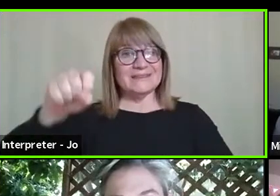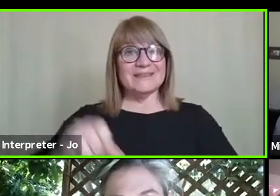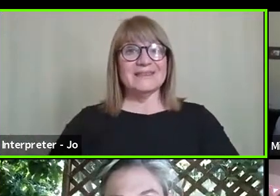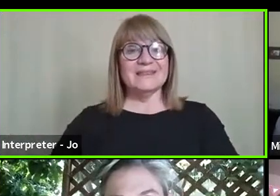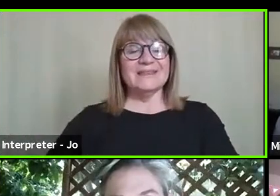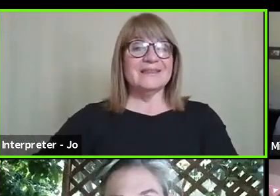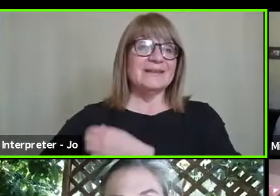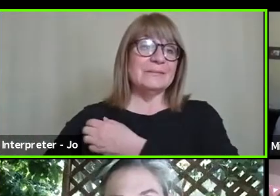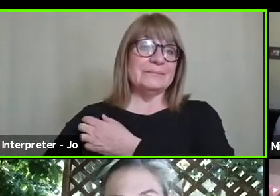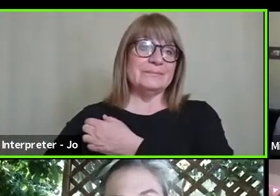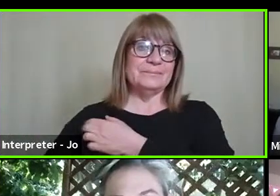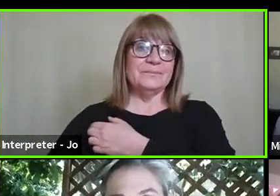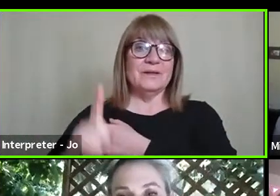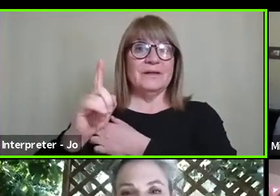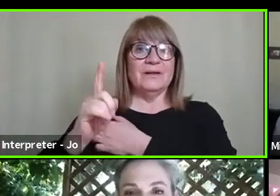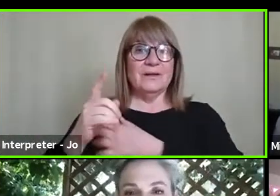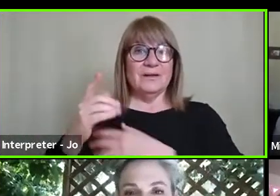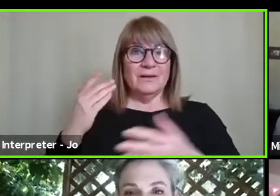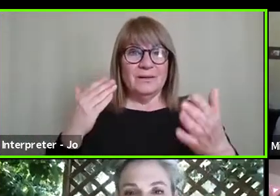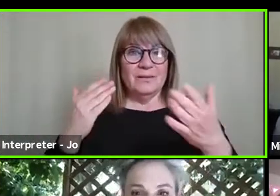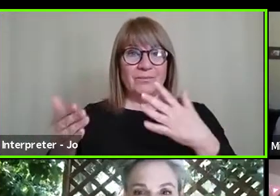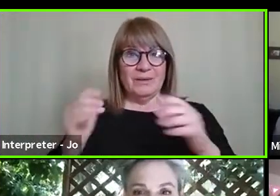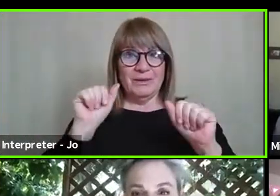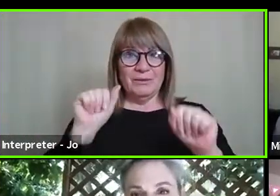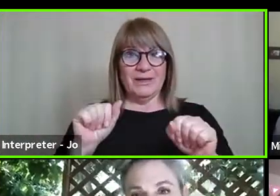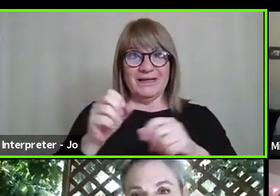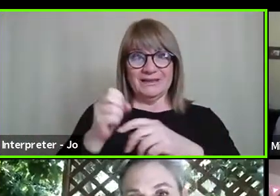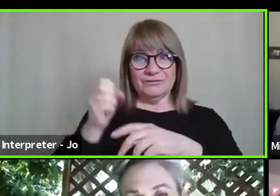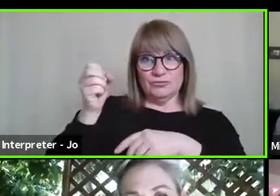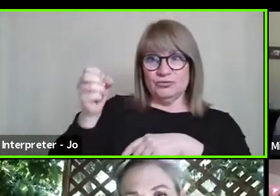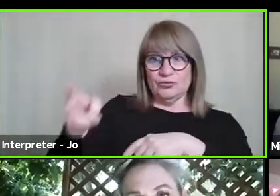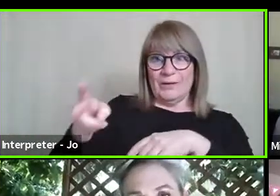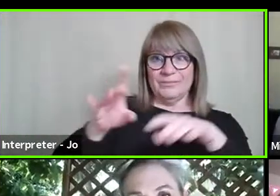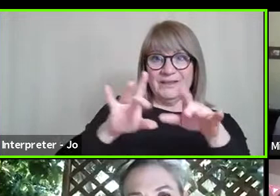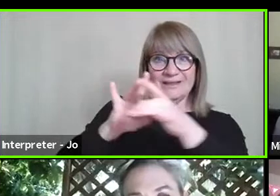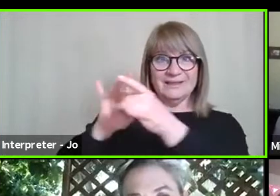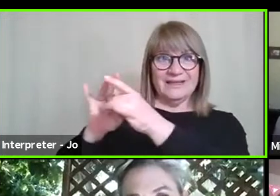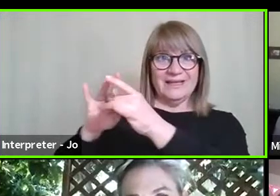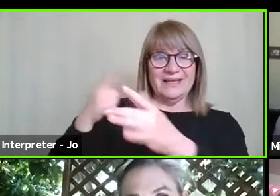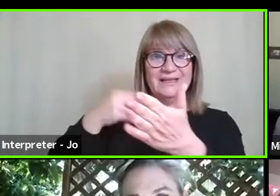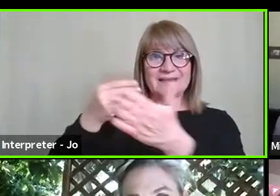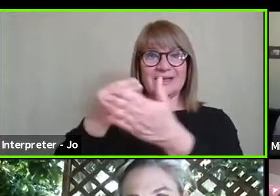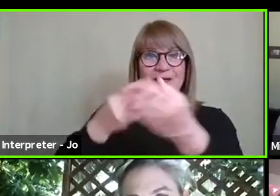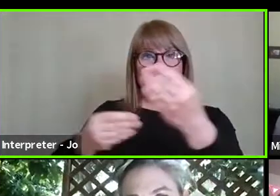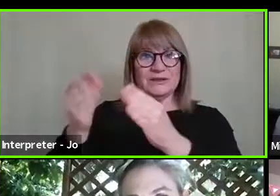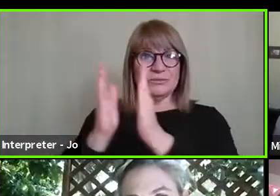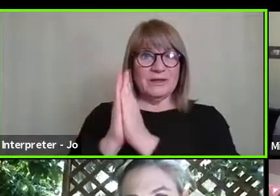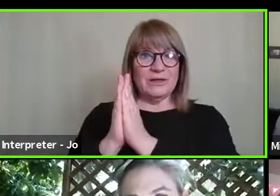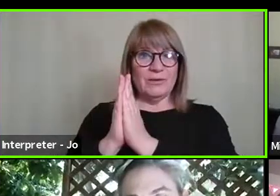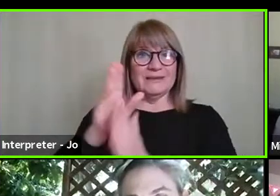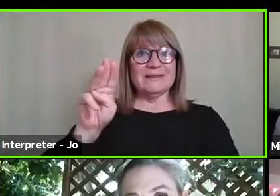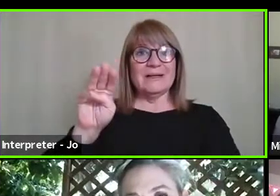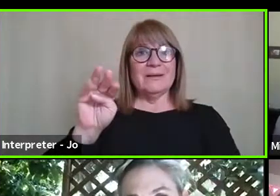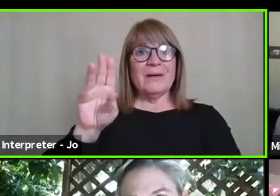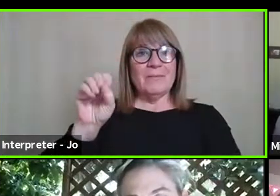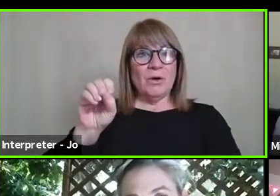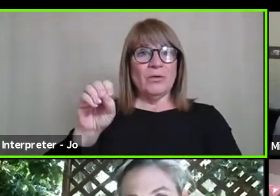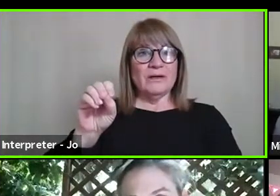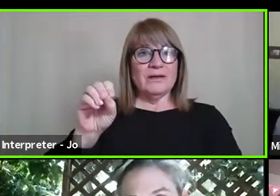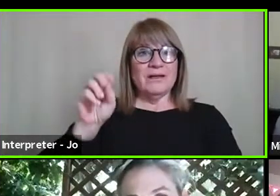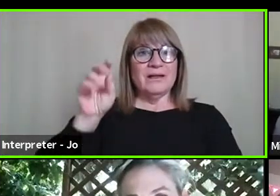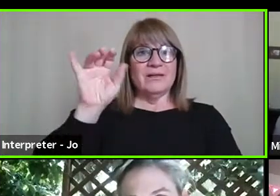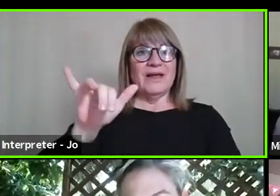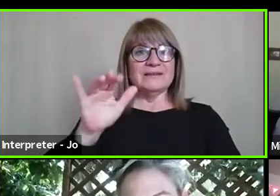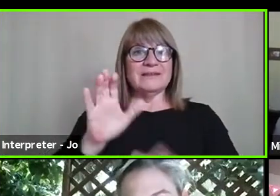um one of the things that maybe we can also link in here is um our budget request memo so it's a coalition letter